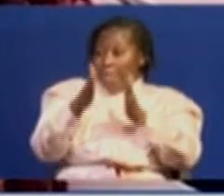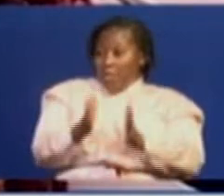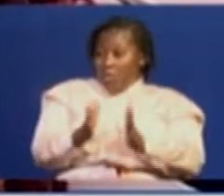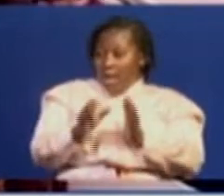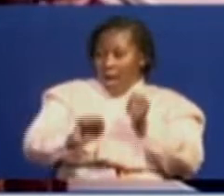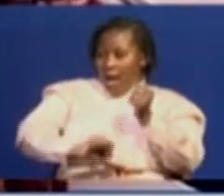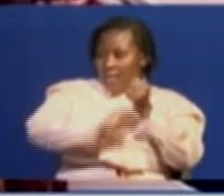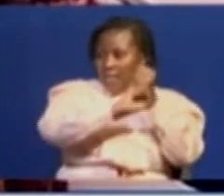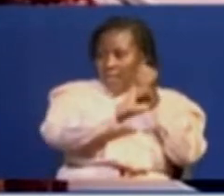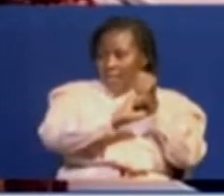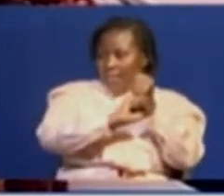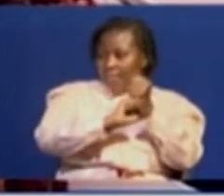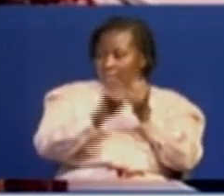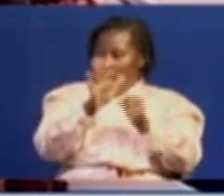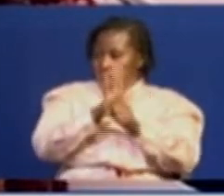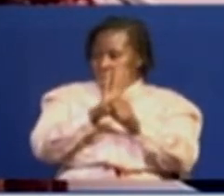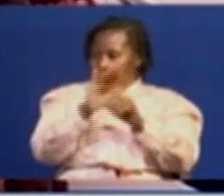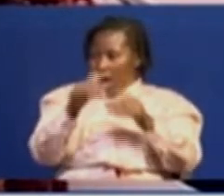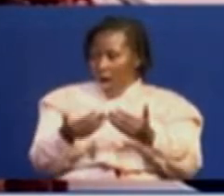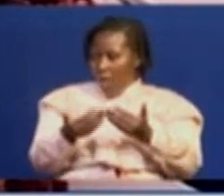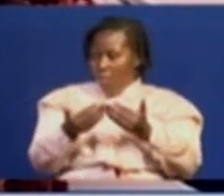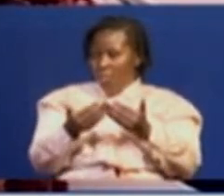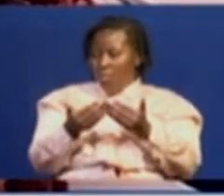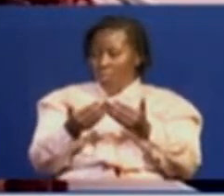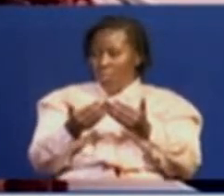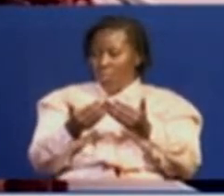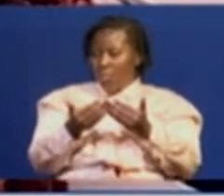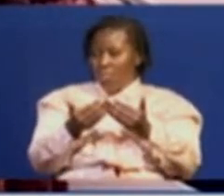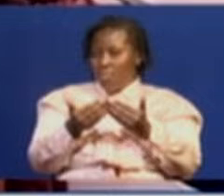also assisted much in